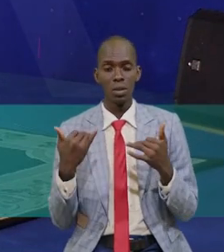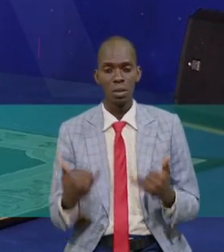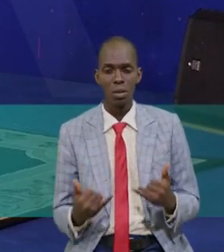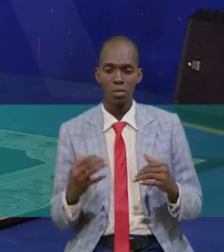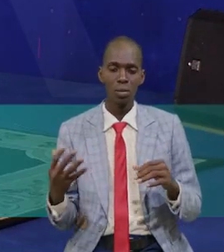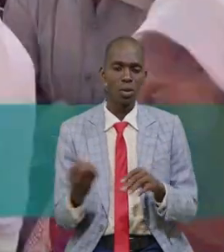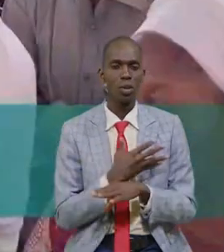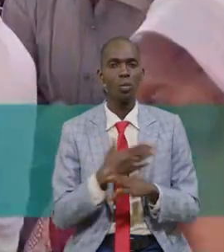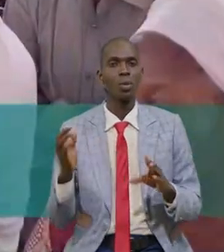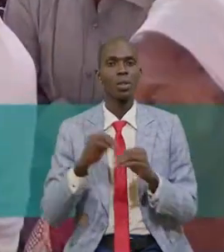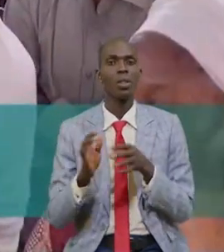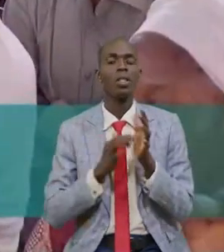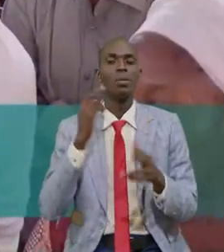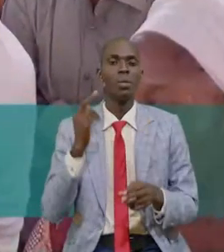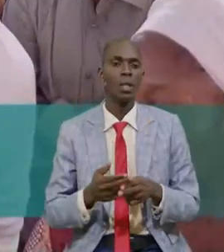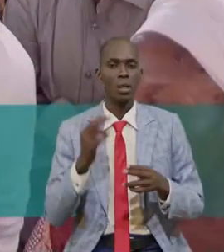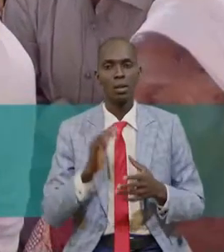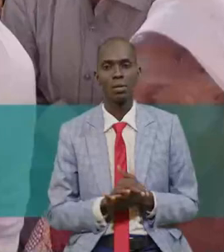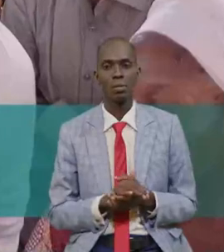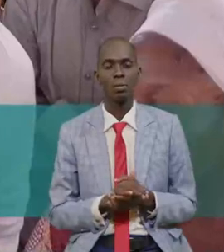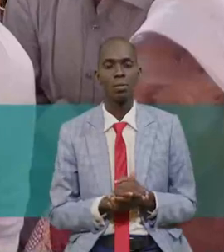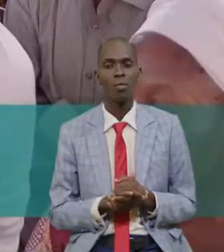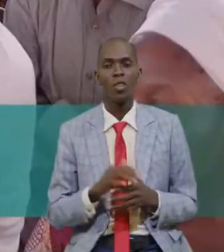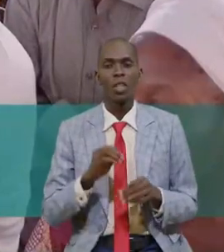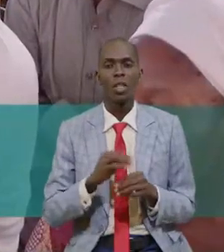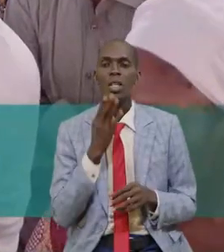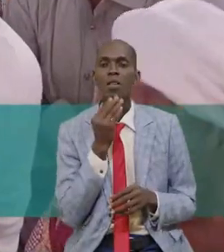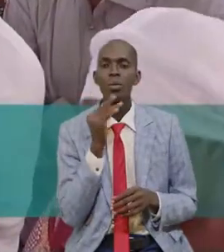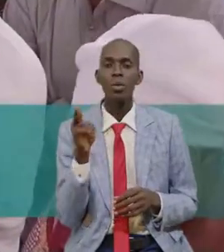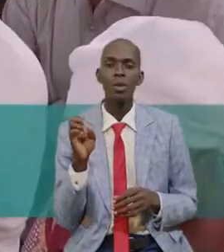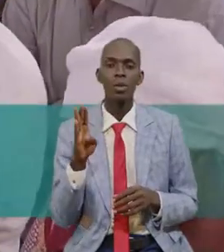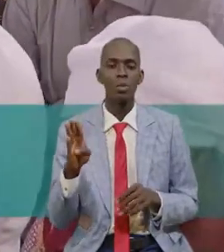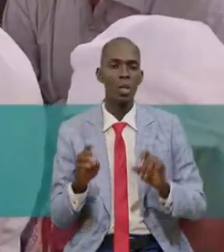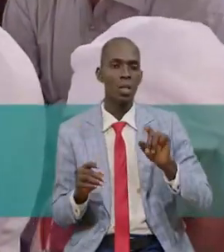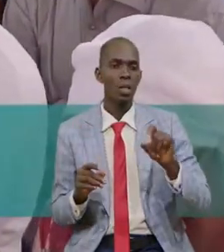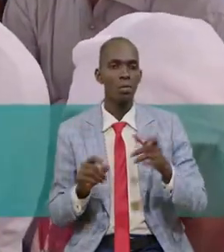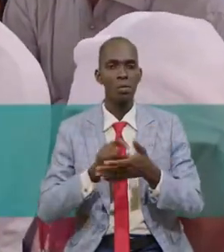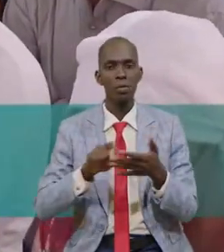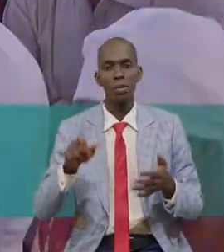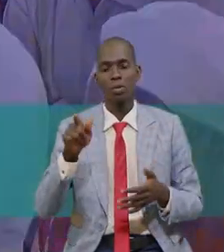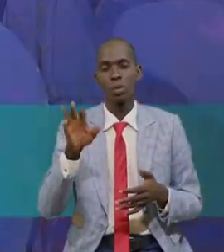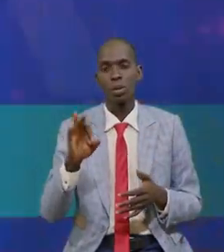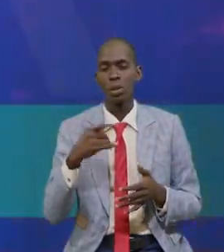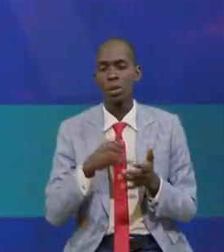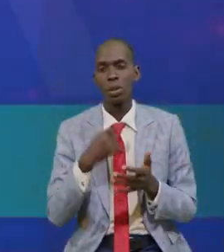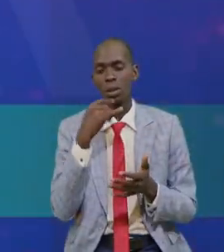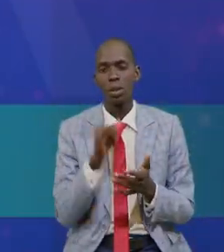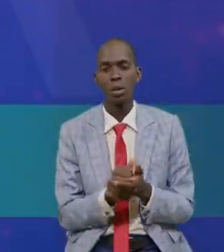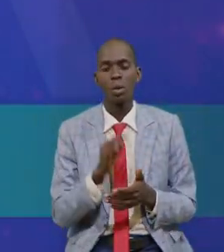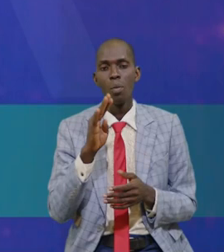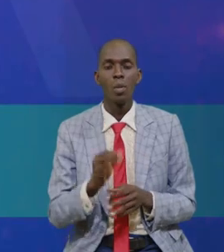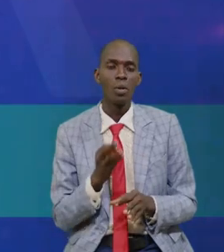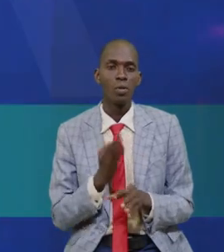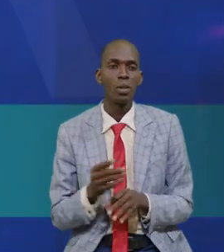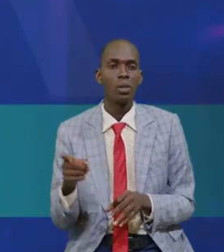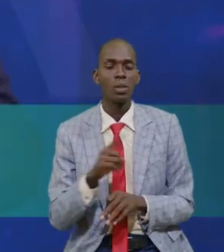in Jesus' name. Yeah. Hebrews chapter 11 verse 29, it says, by faith they passed through the Red